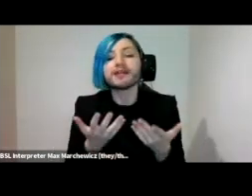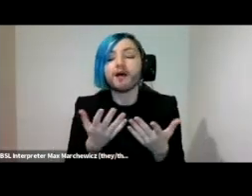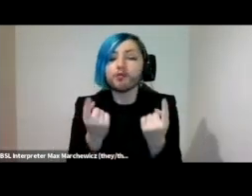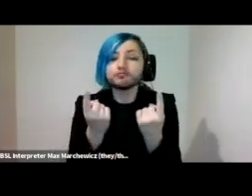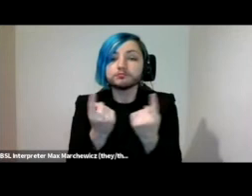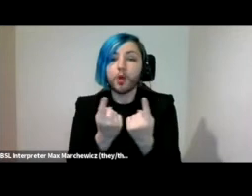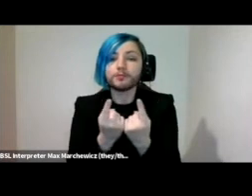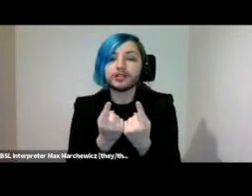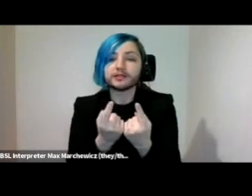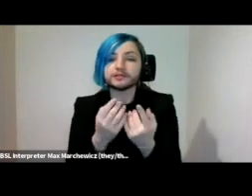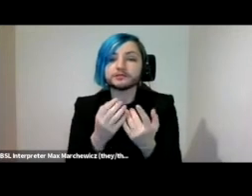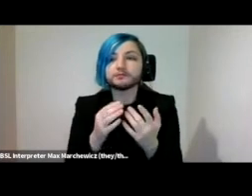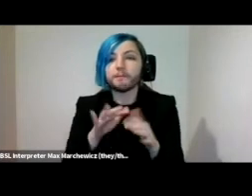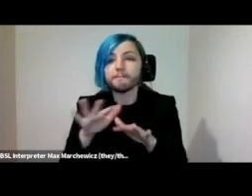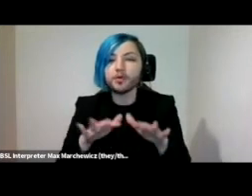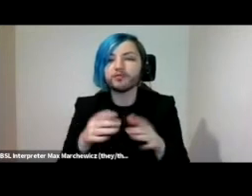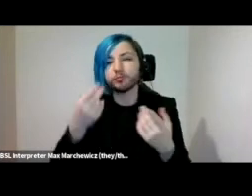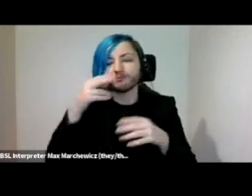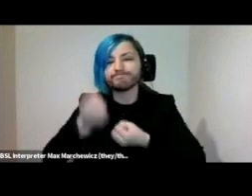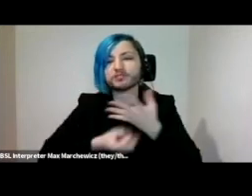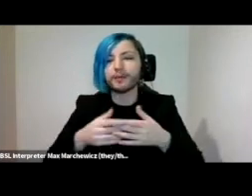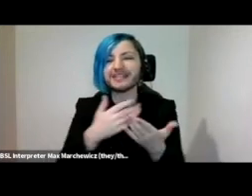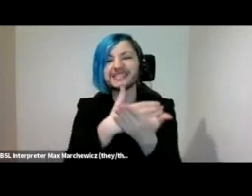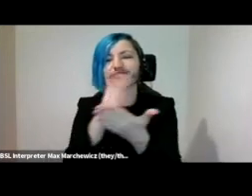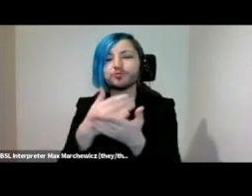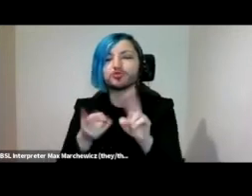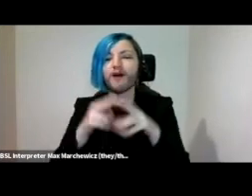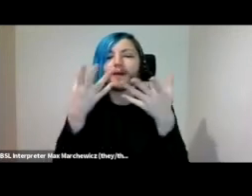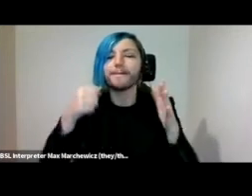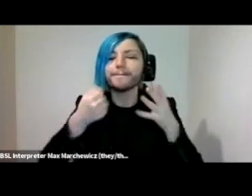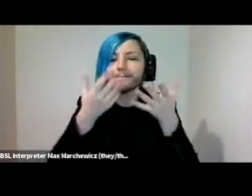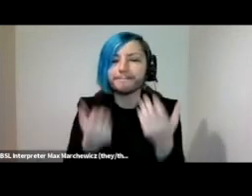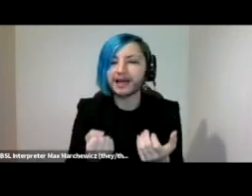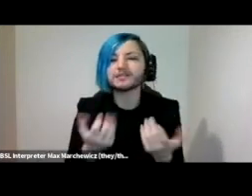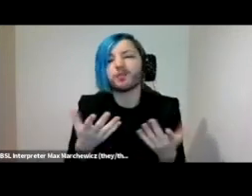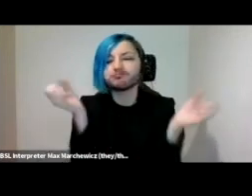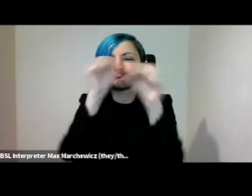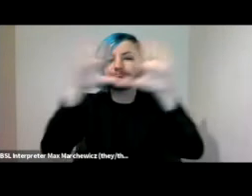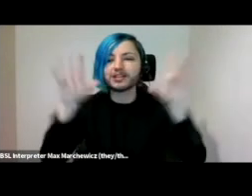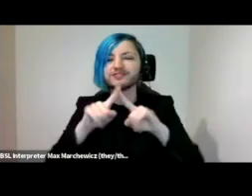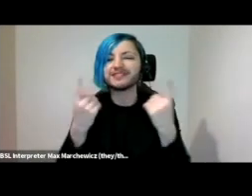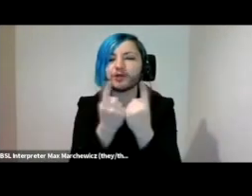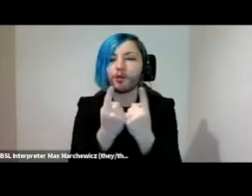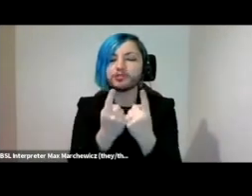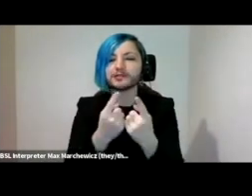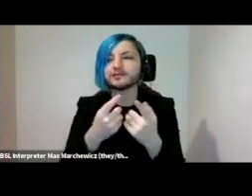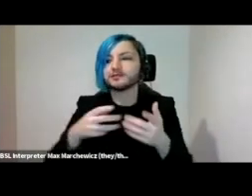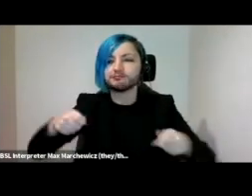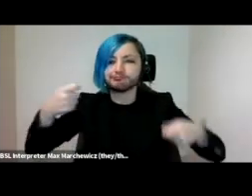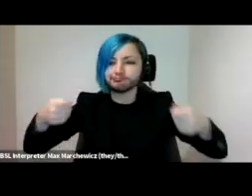what we would say is the distribution of mass changes, but imagine our objects rolling around in our rubber universe